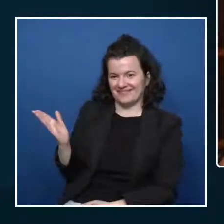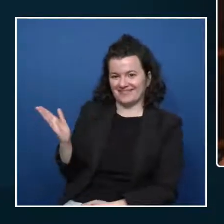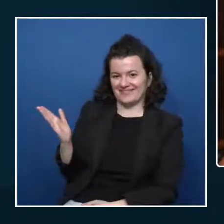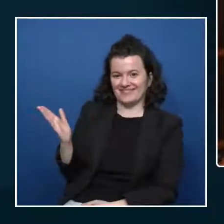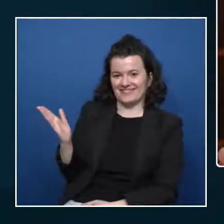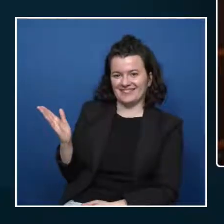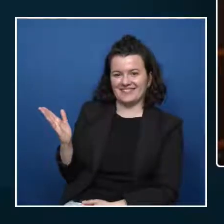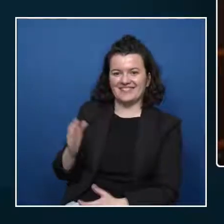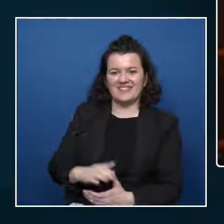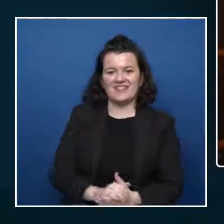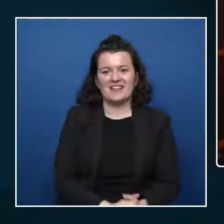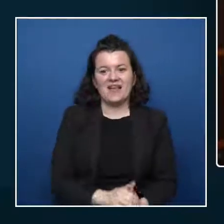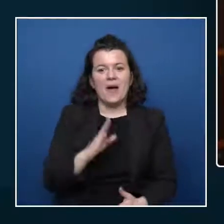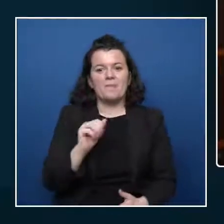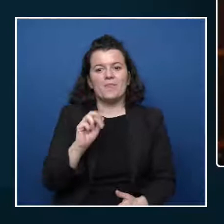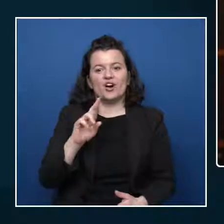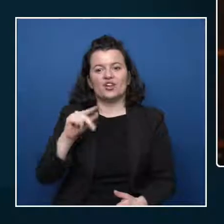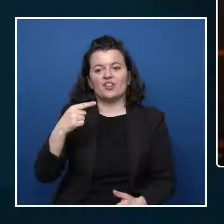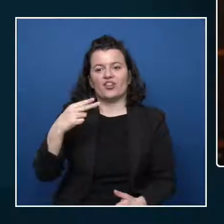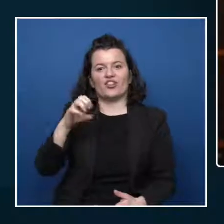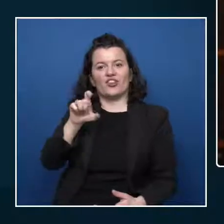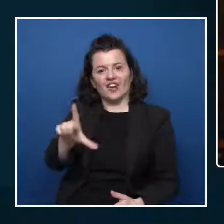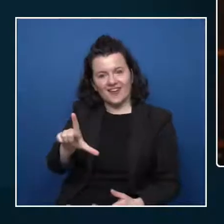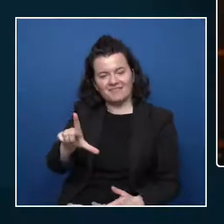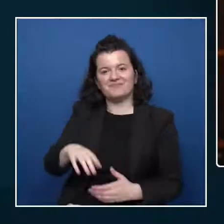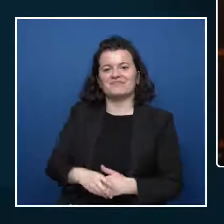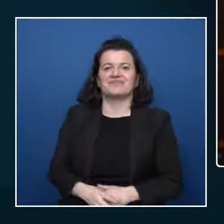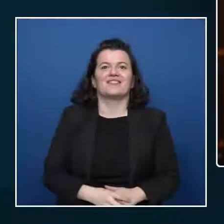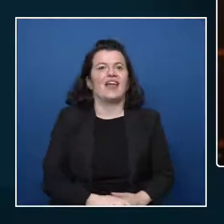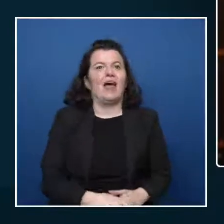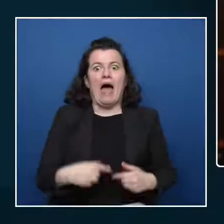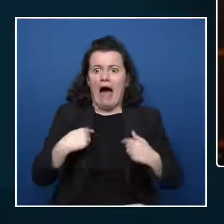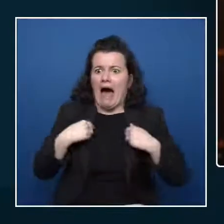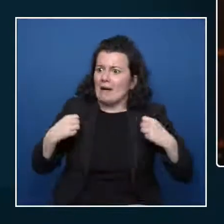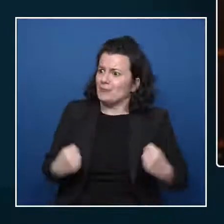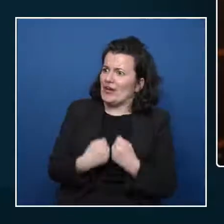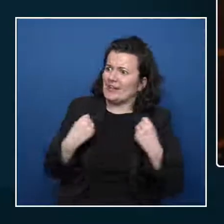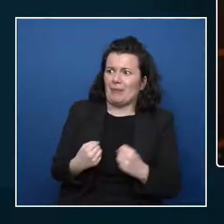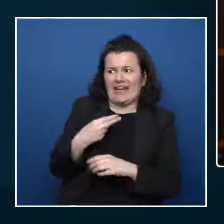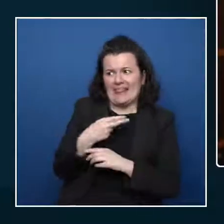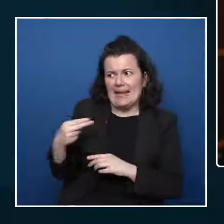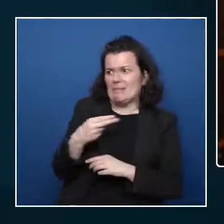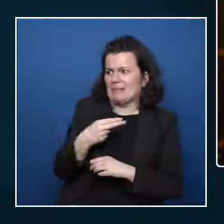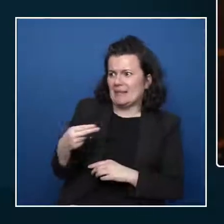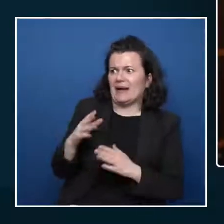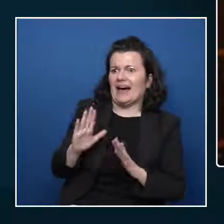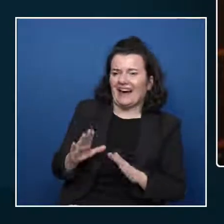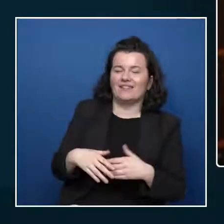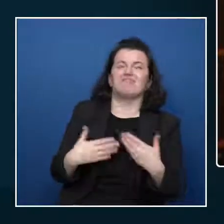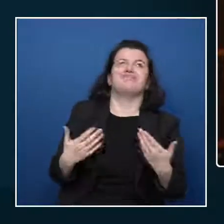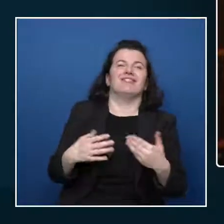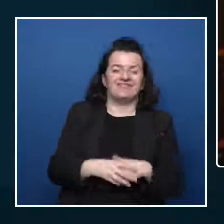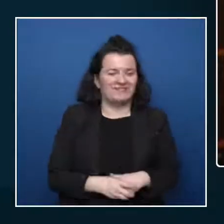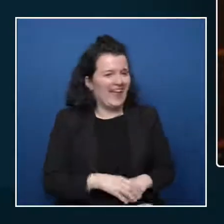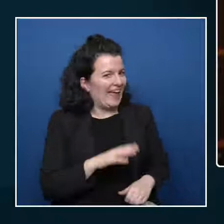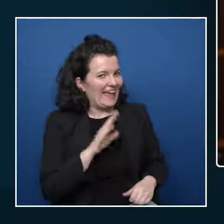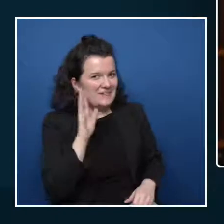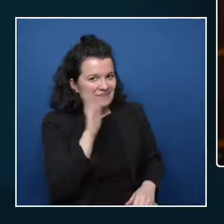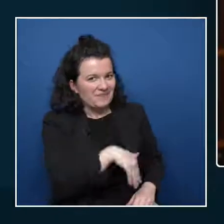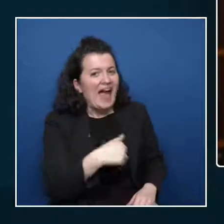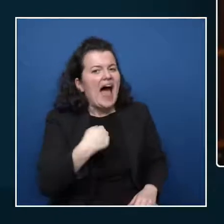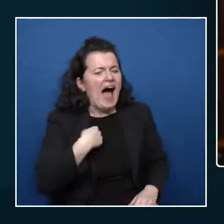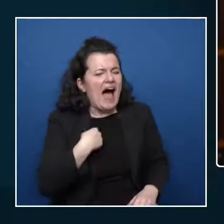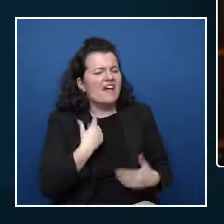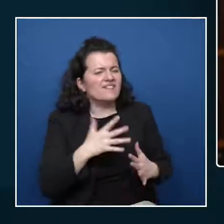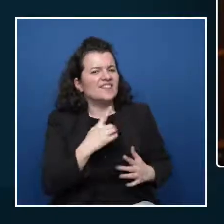Well done, And Henk. I practiced it so much. No, but I promised I wouldn't give you a hard